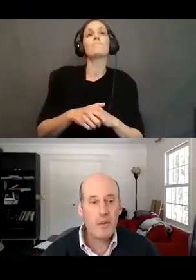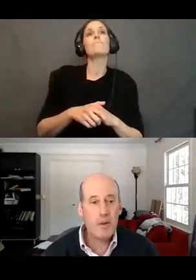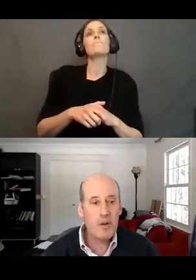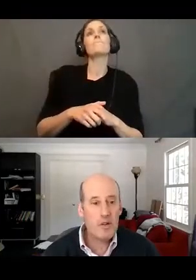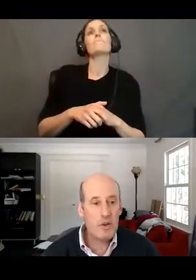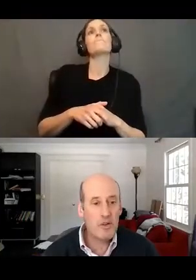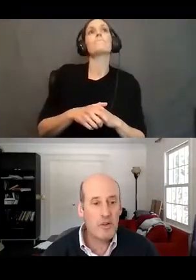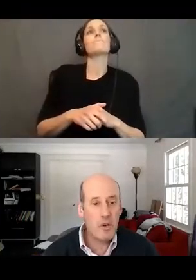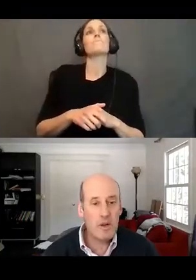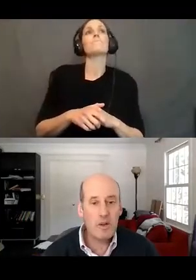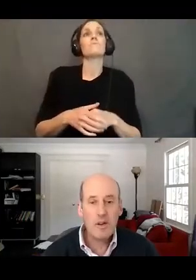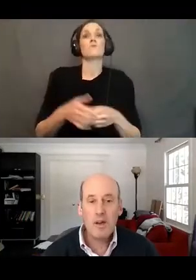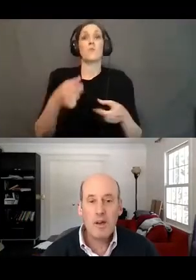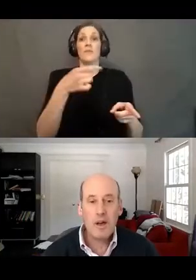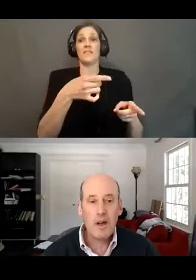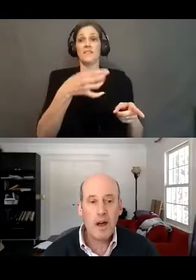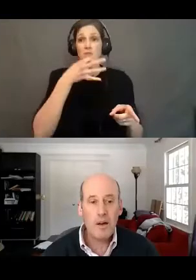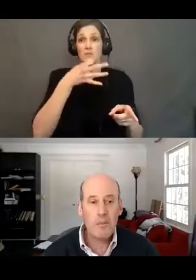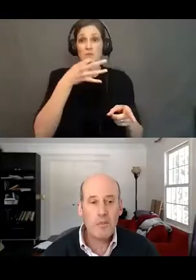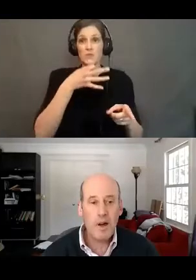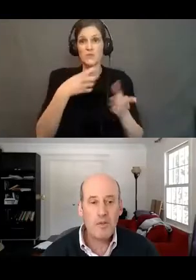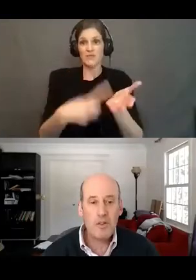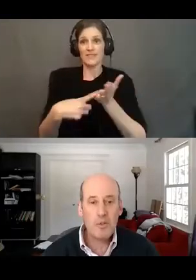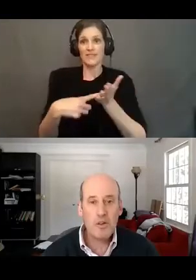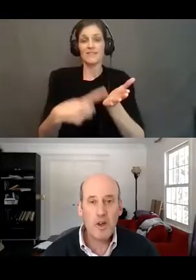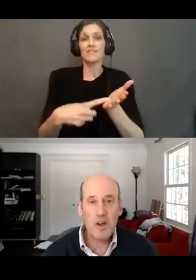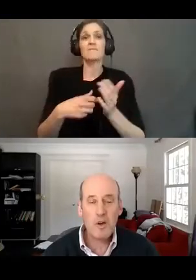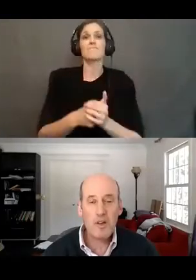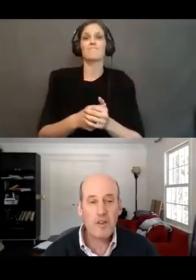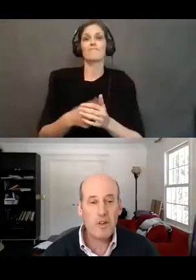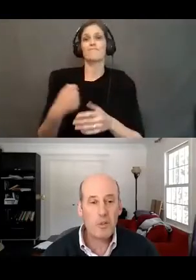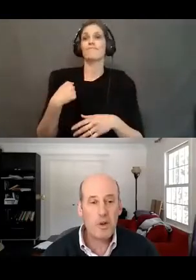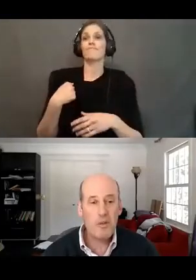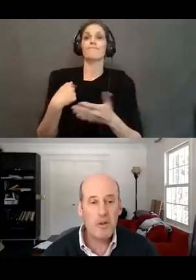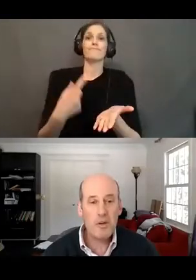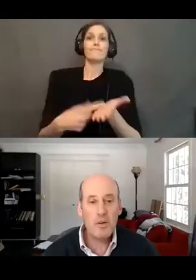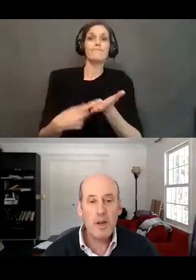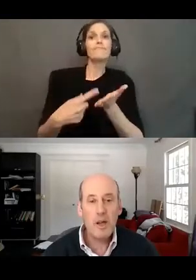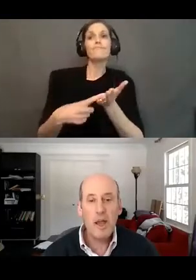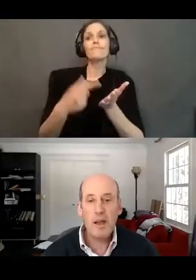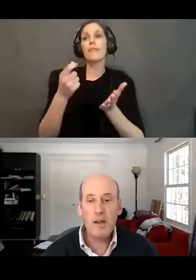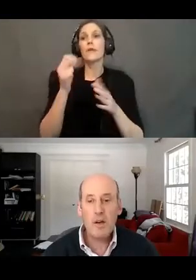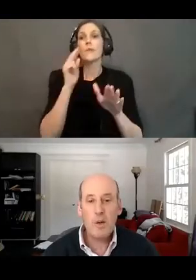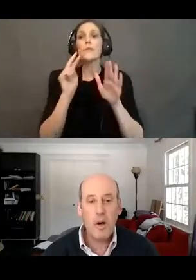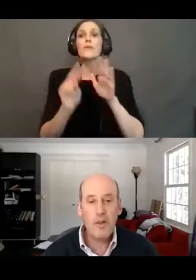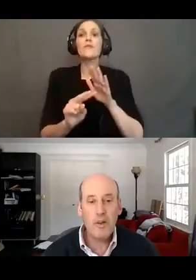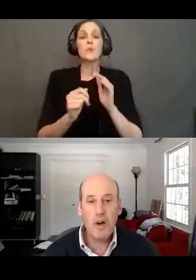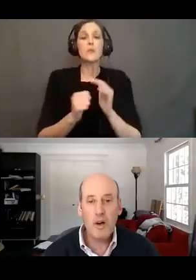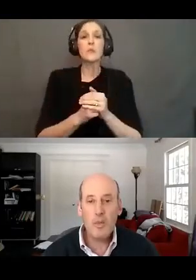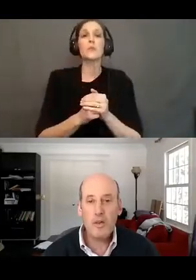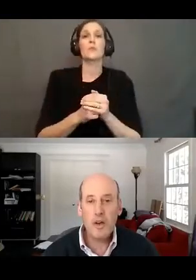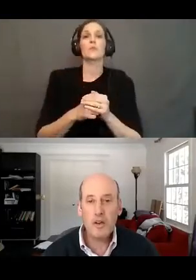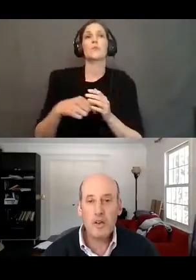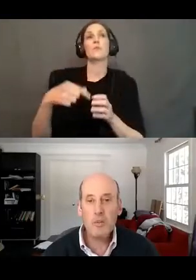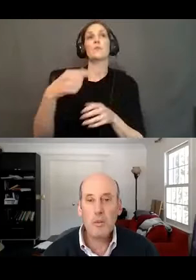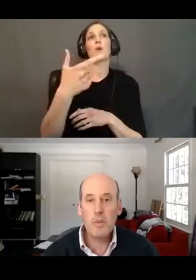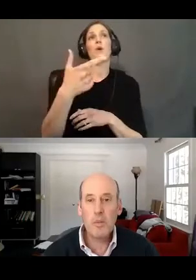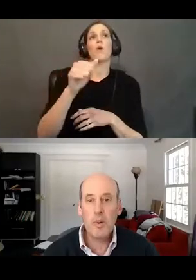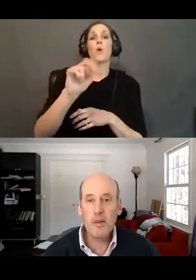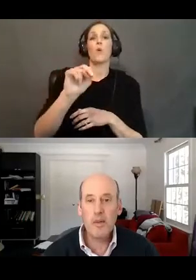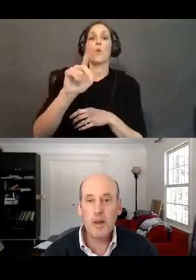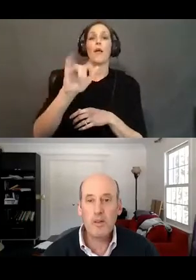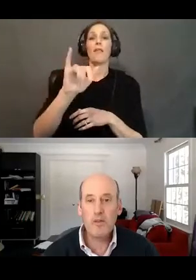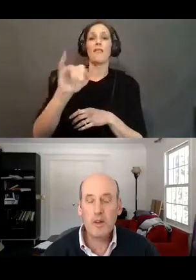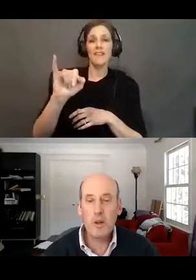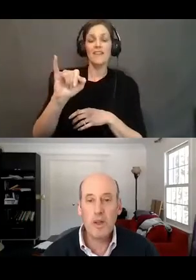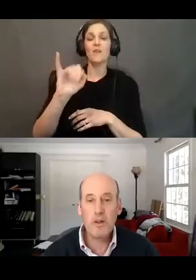And so here's what's coming. I've just been talking about this little preview, and Guanglei Hong will be talking a little bit more